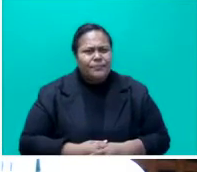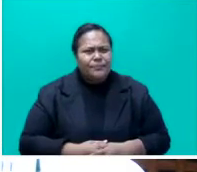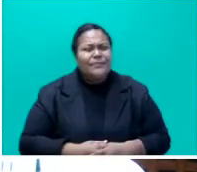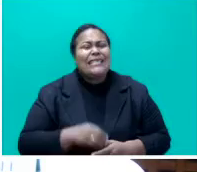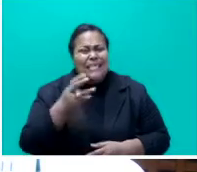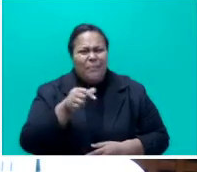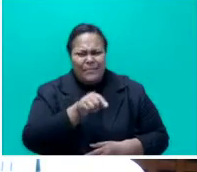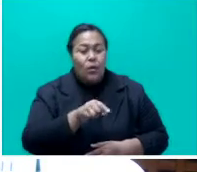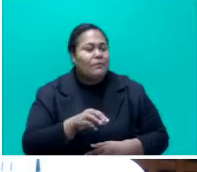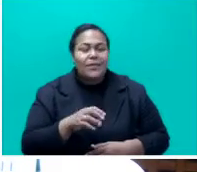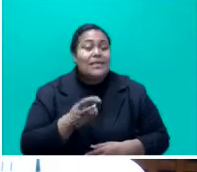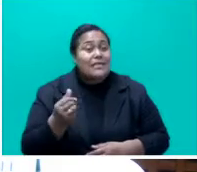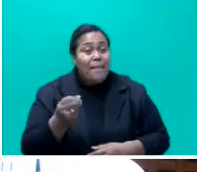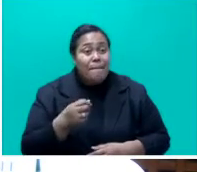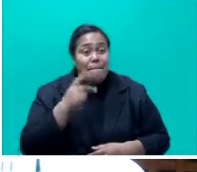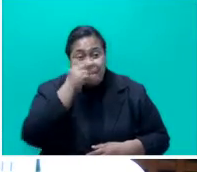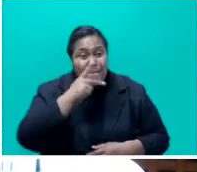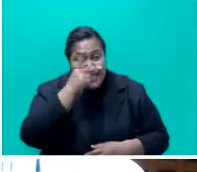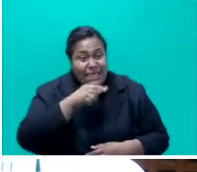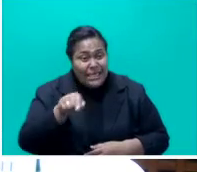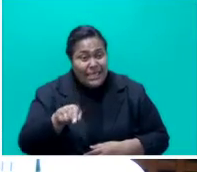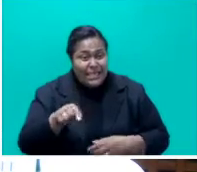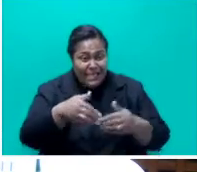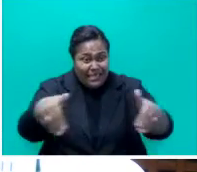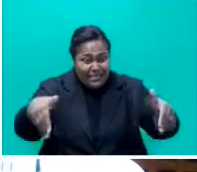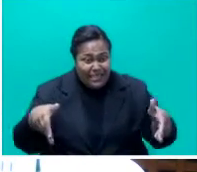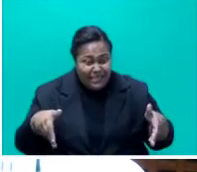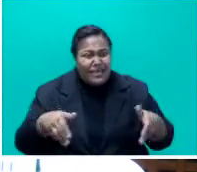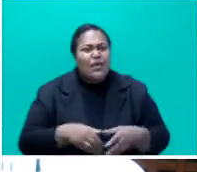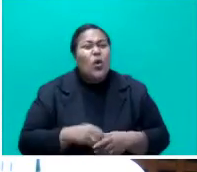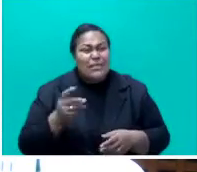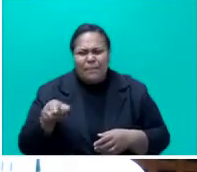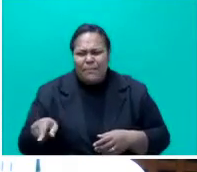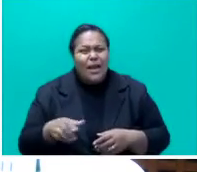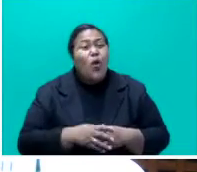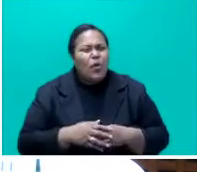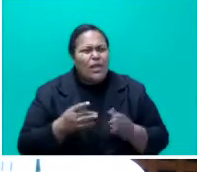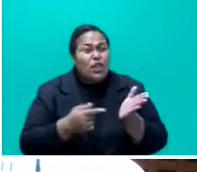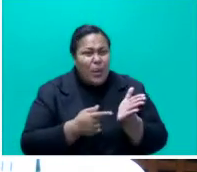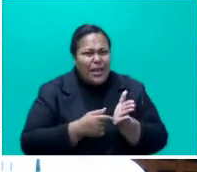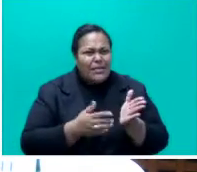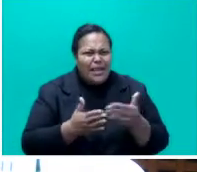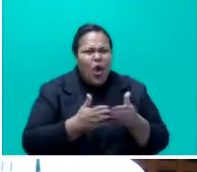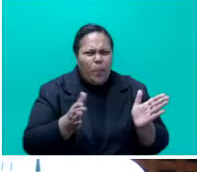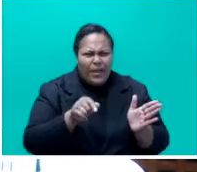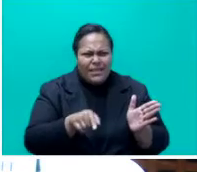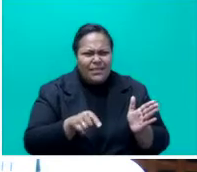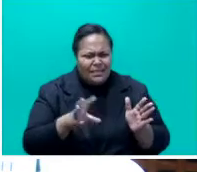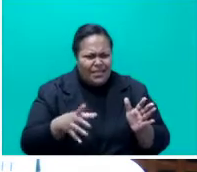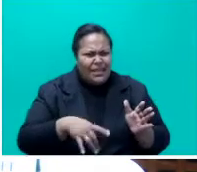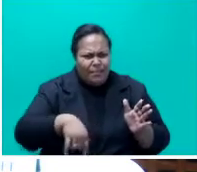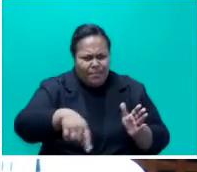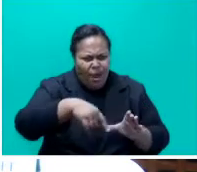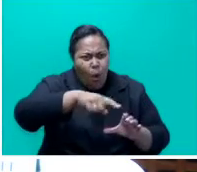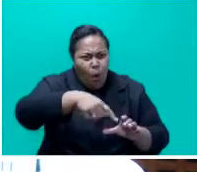pit latrine without slab, open pit, shared toilets, and water shield toilets as well,